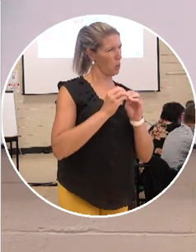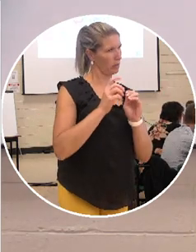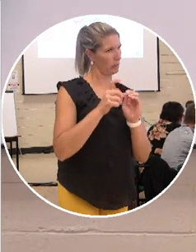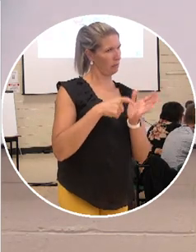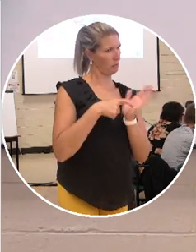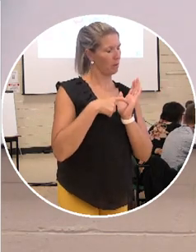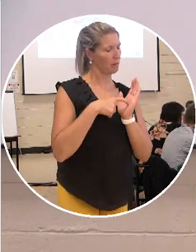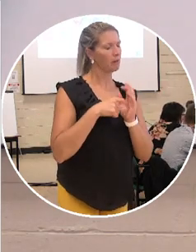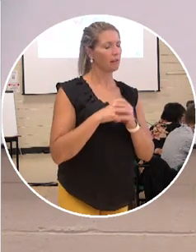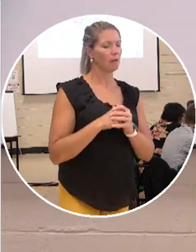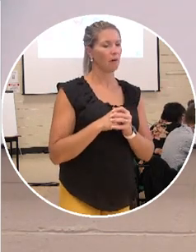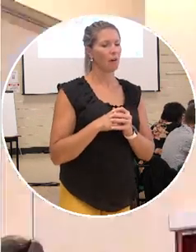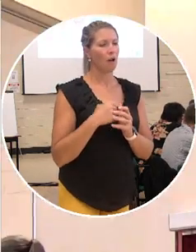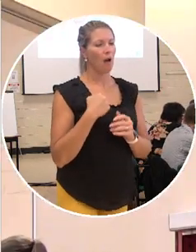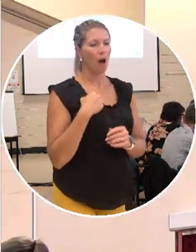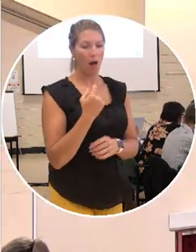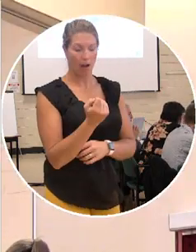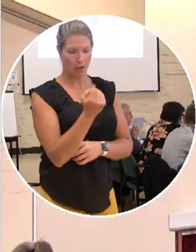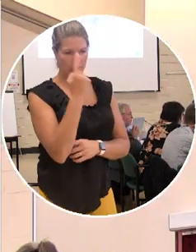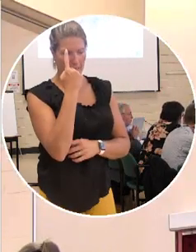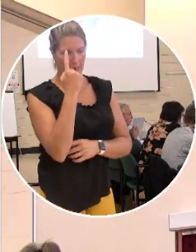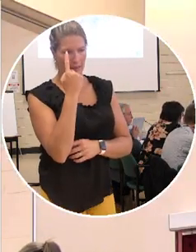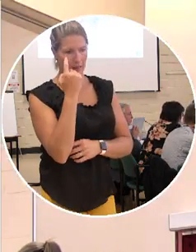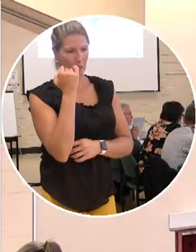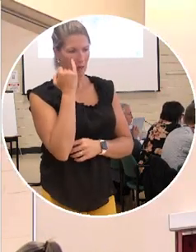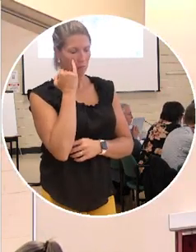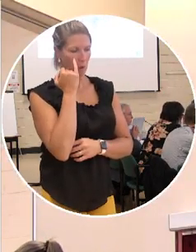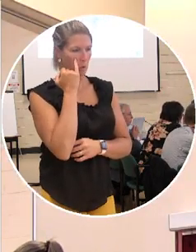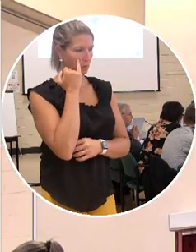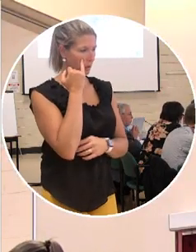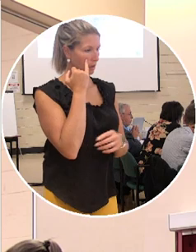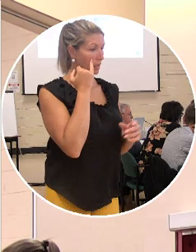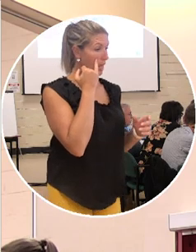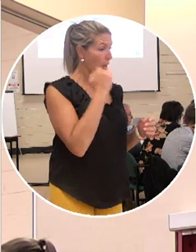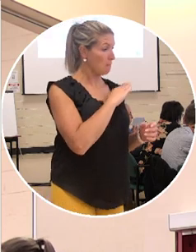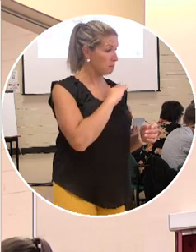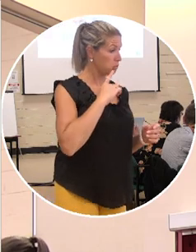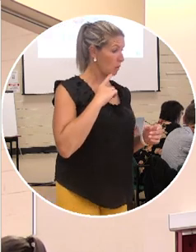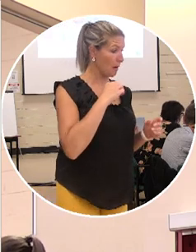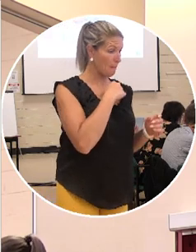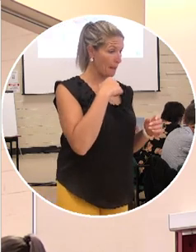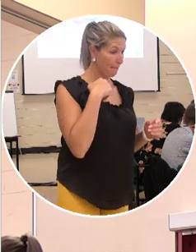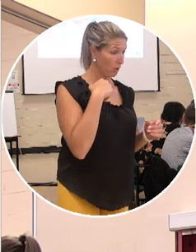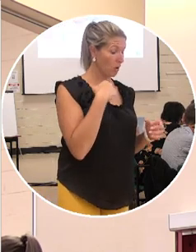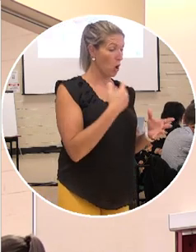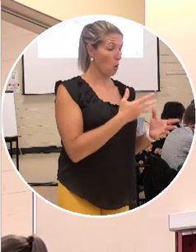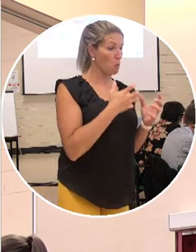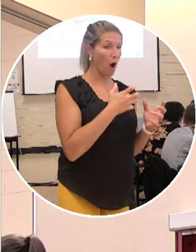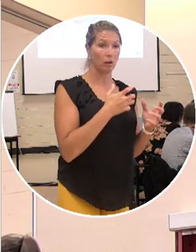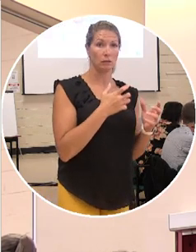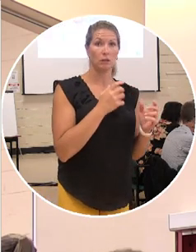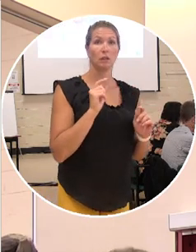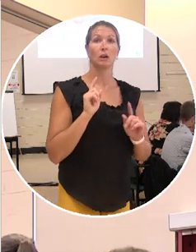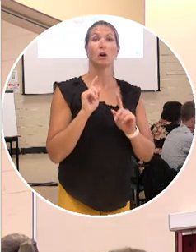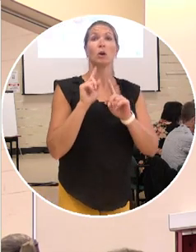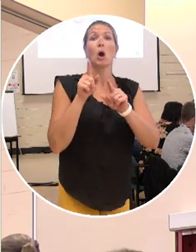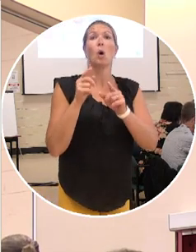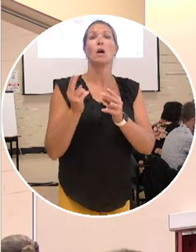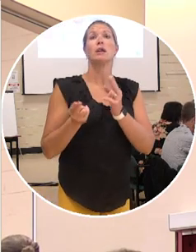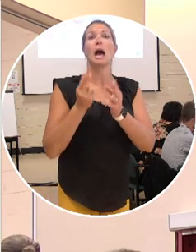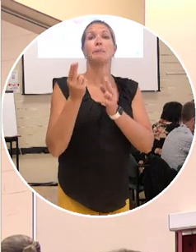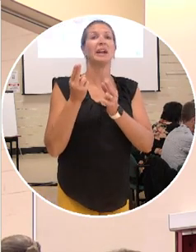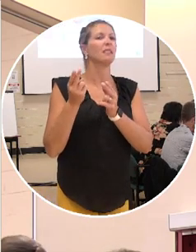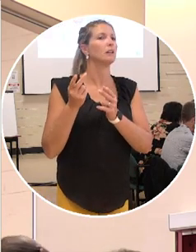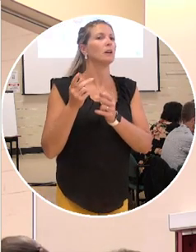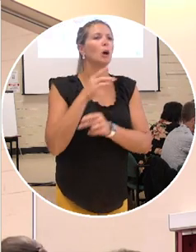I understand completely that if you decide to run for any type of political party in at any form of politics, provincial,